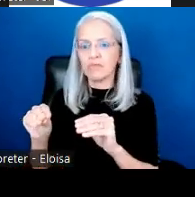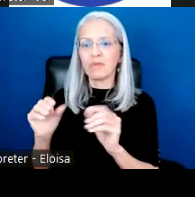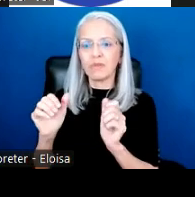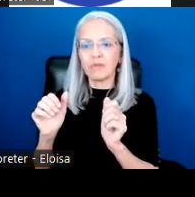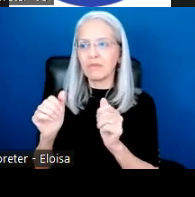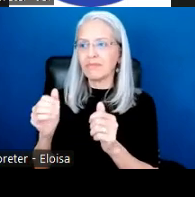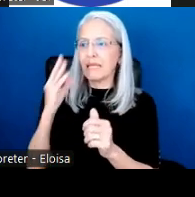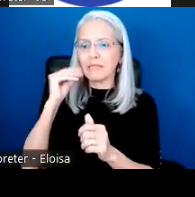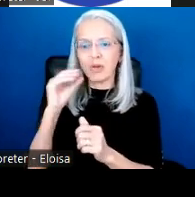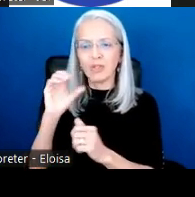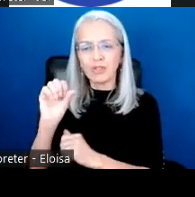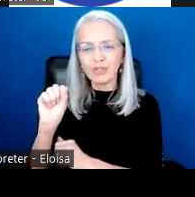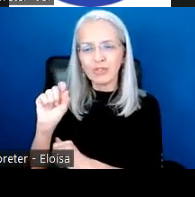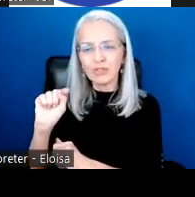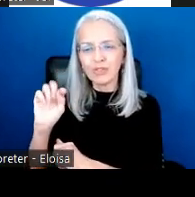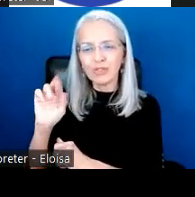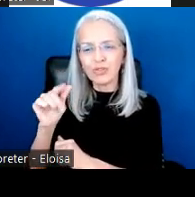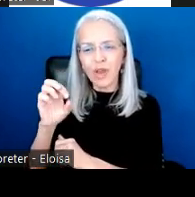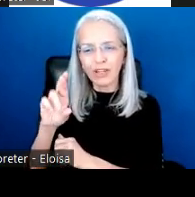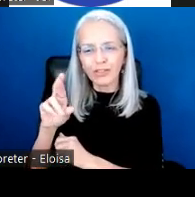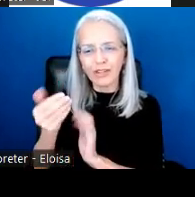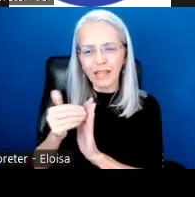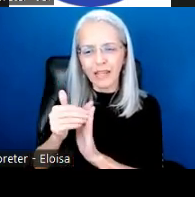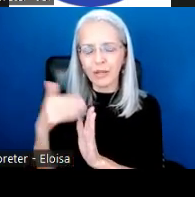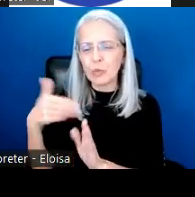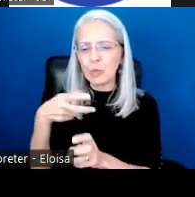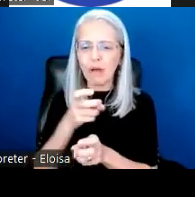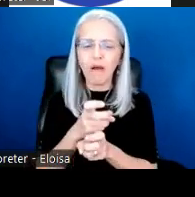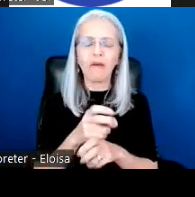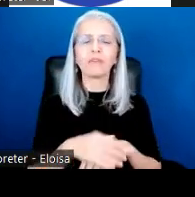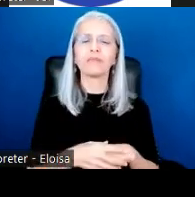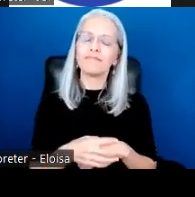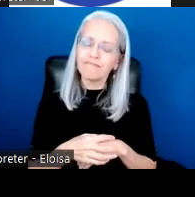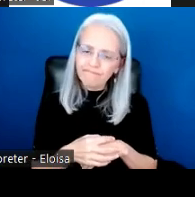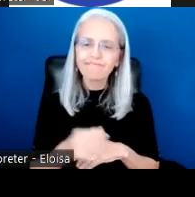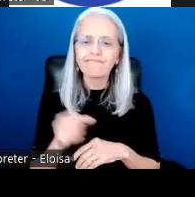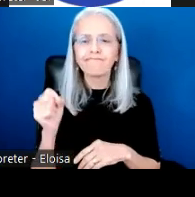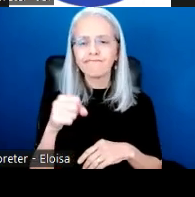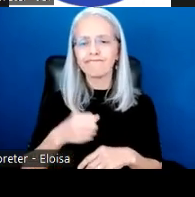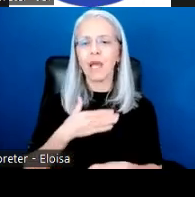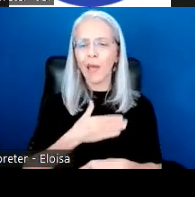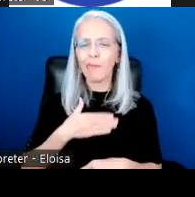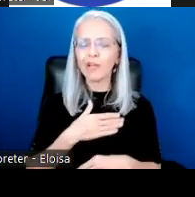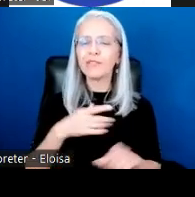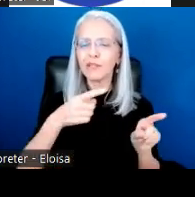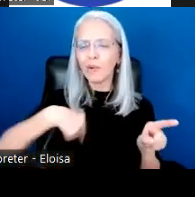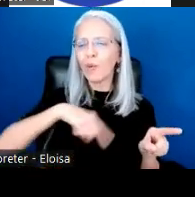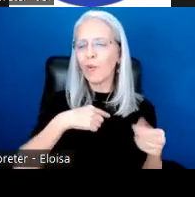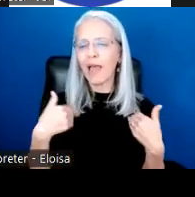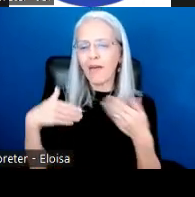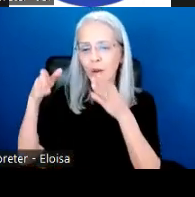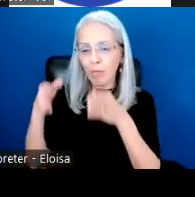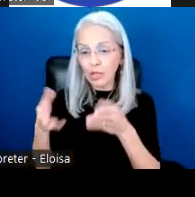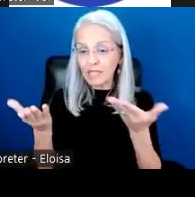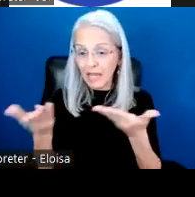Yeah, really, really, really hard. So yeah, I appreciate that we have somebody on who